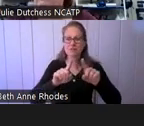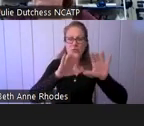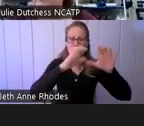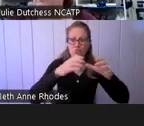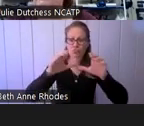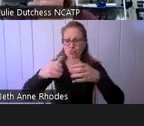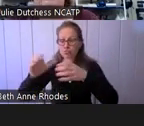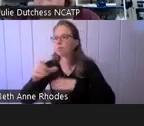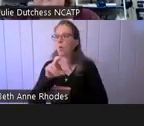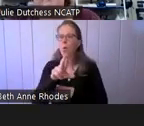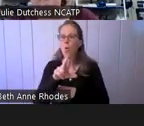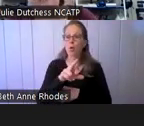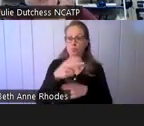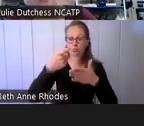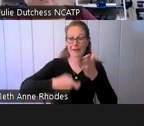only want to look at the free ones,